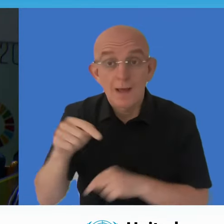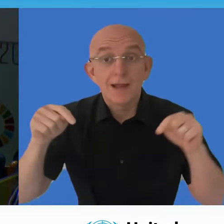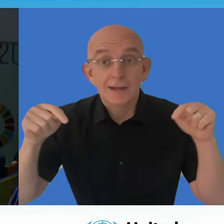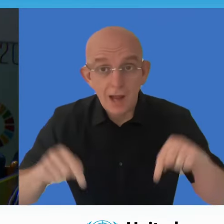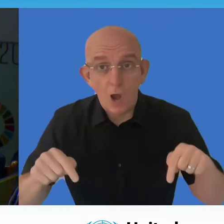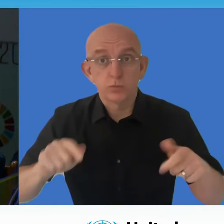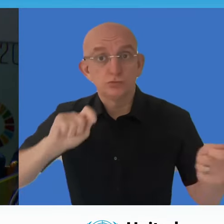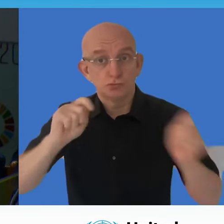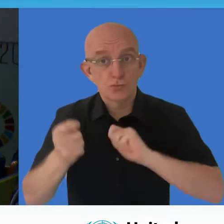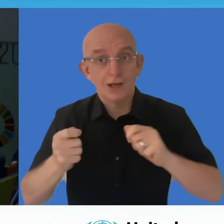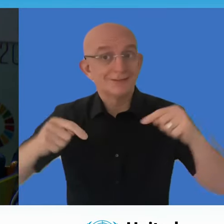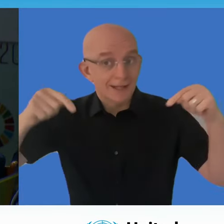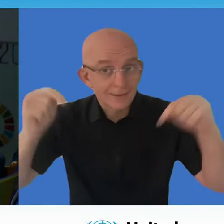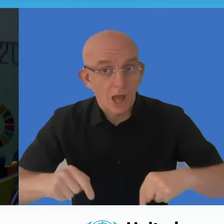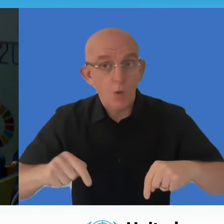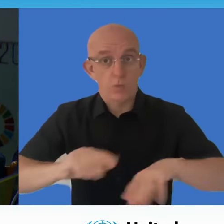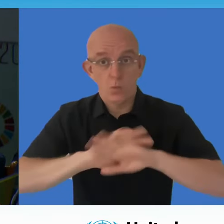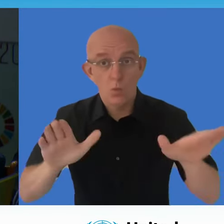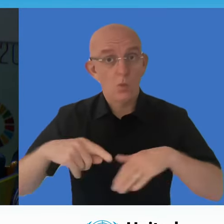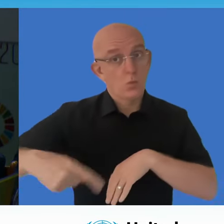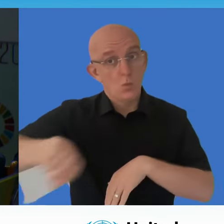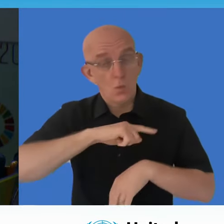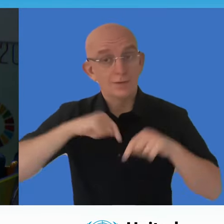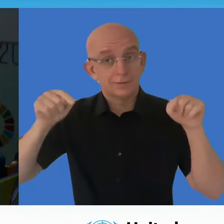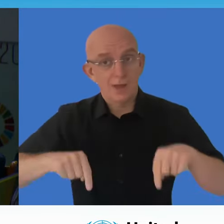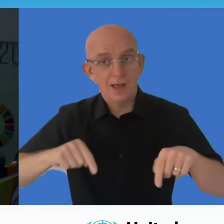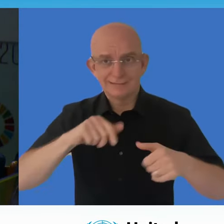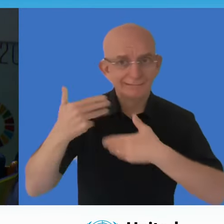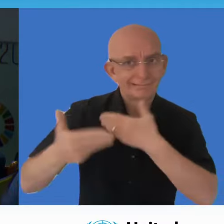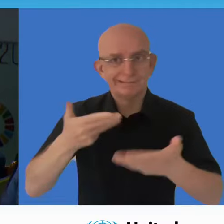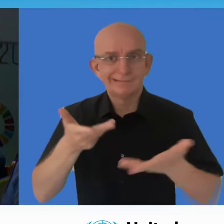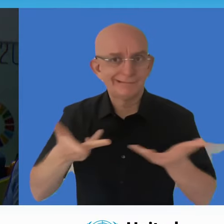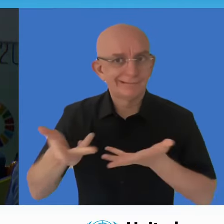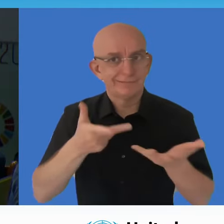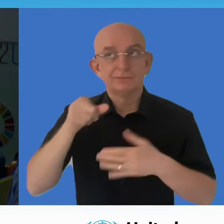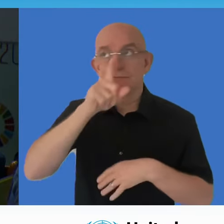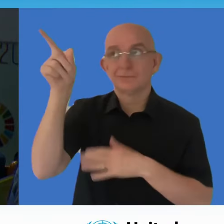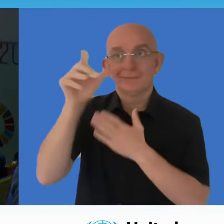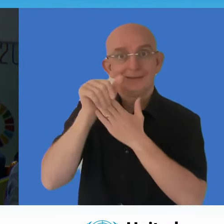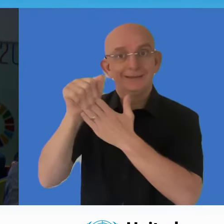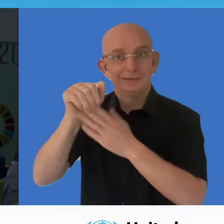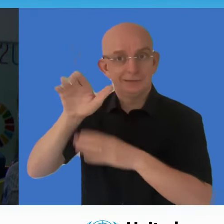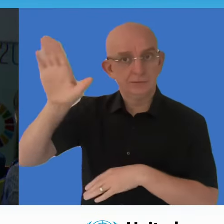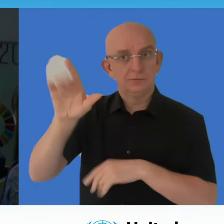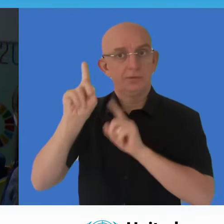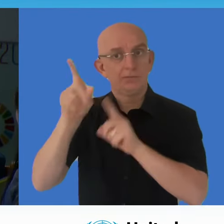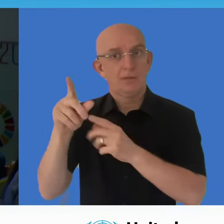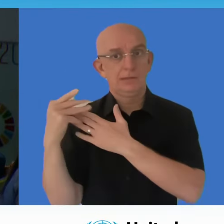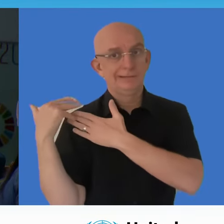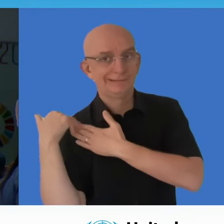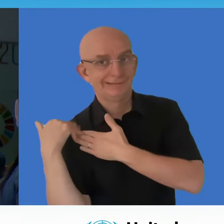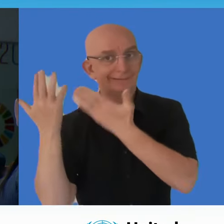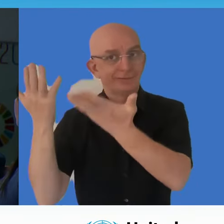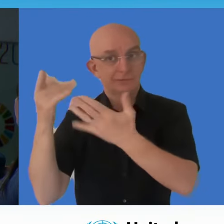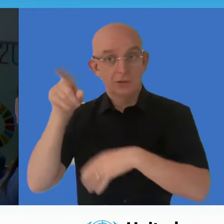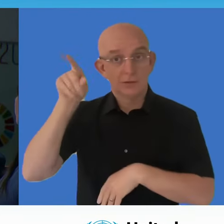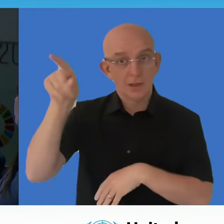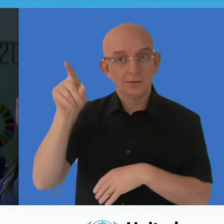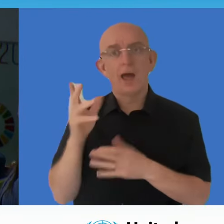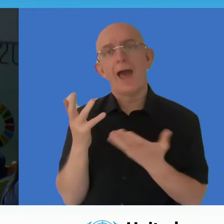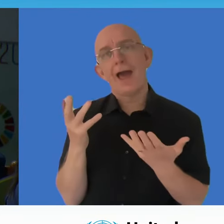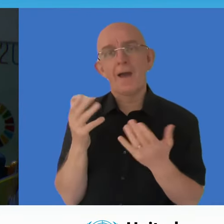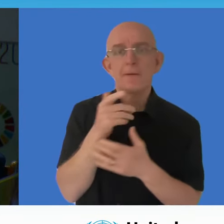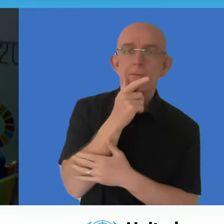decisive action from our leaders. We will hold our leaders accountable, not simply because we can, but because we